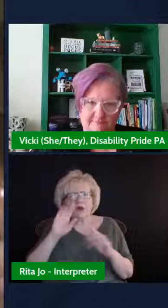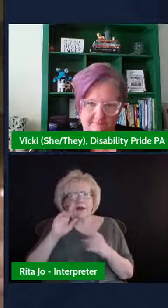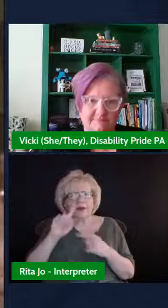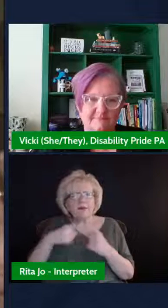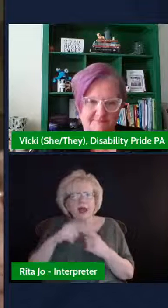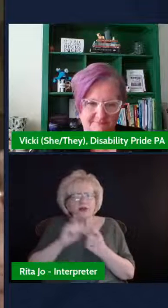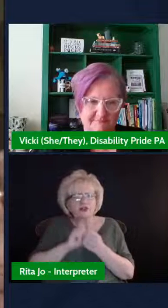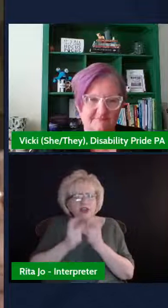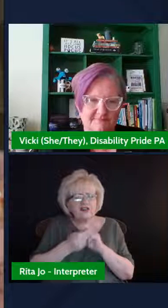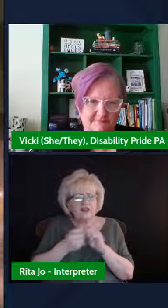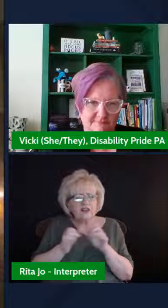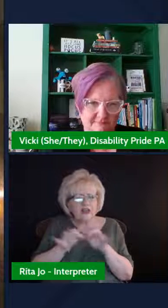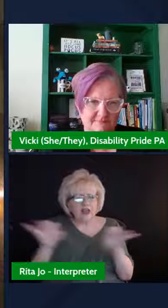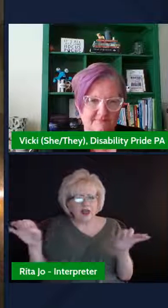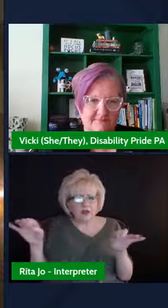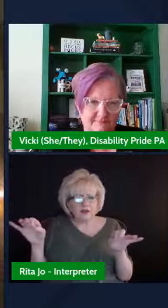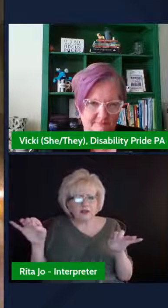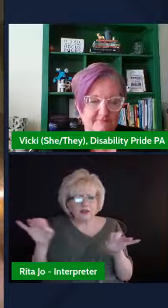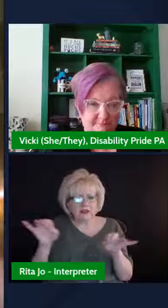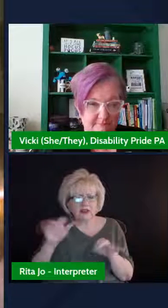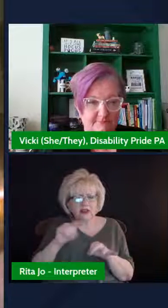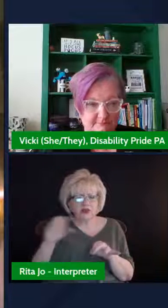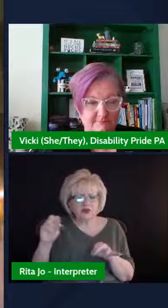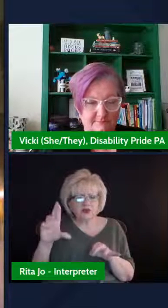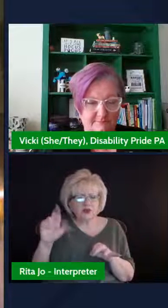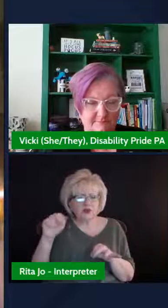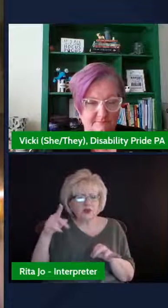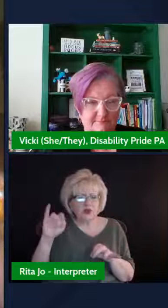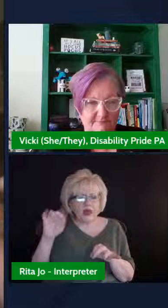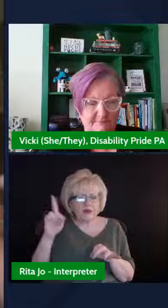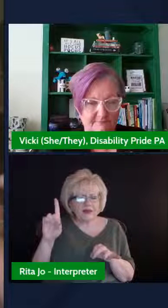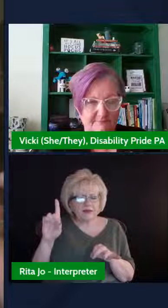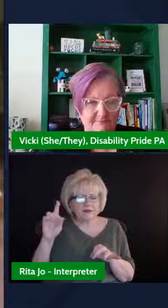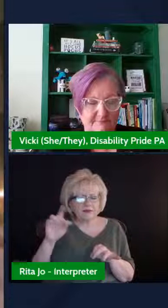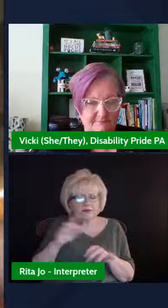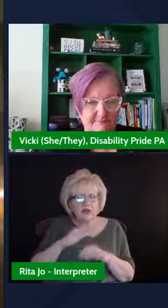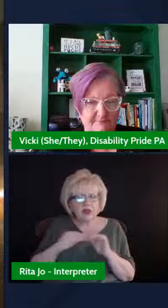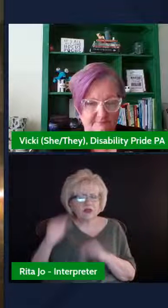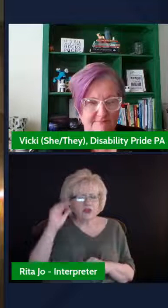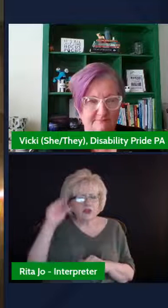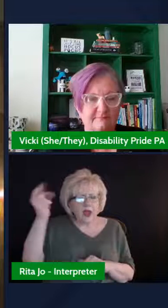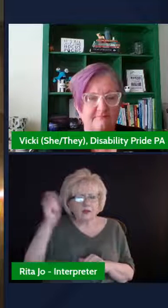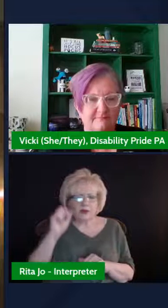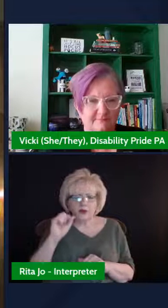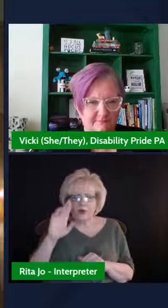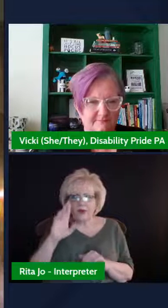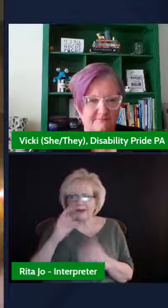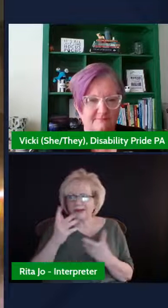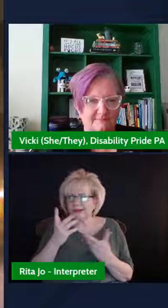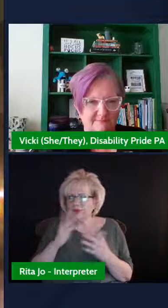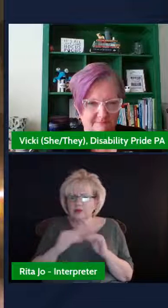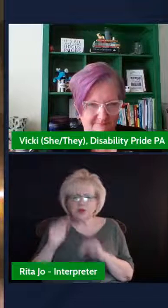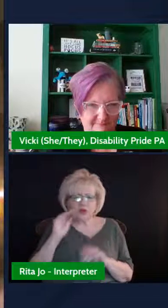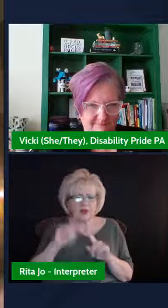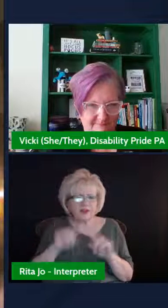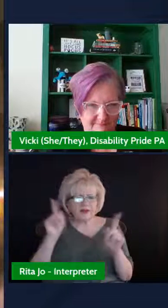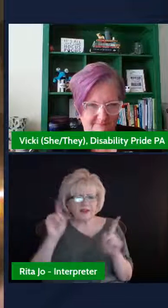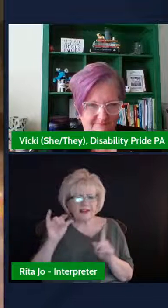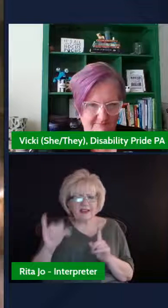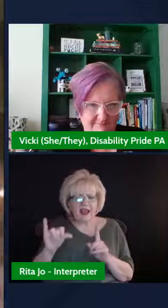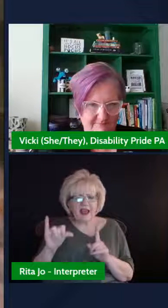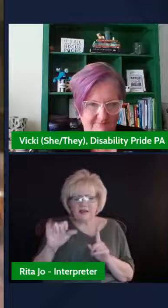language too rapidly or so differently that